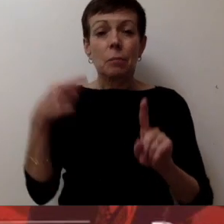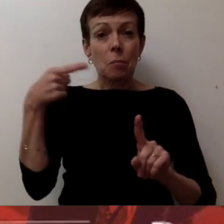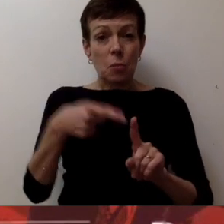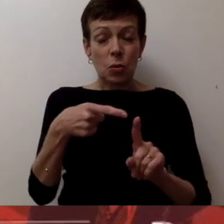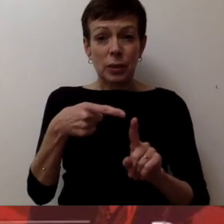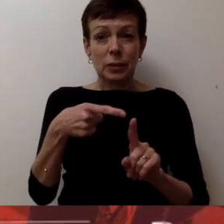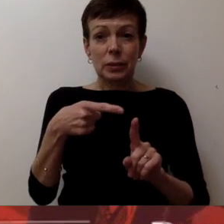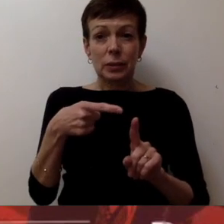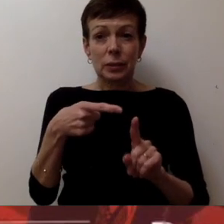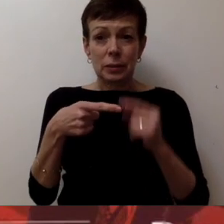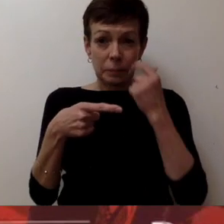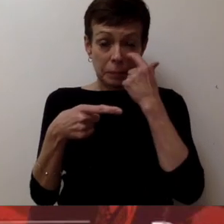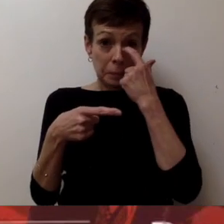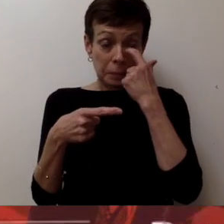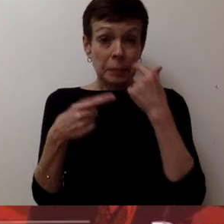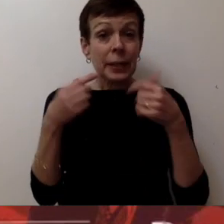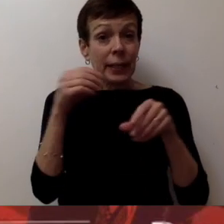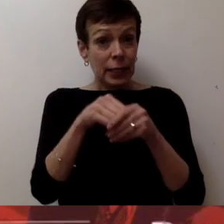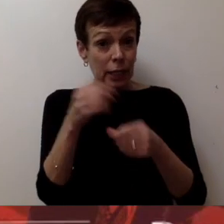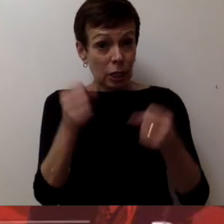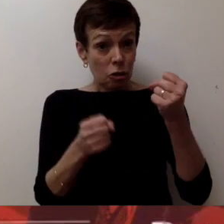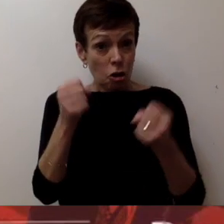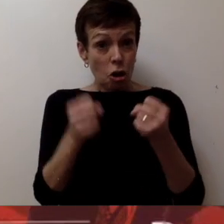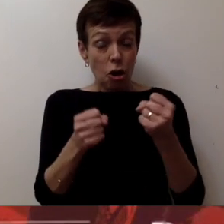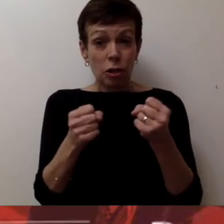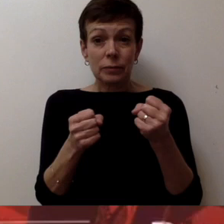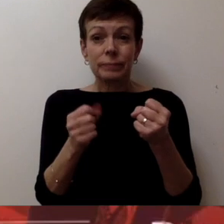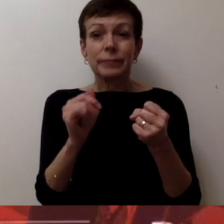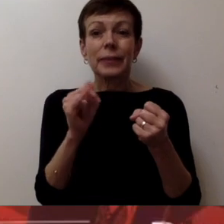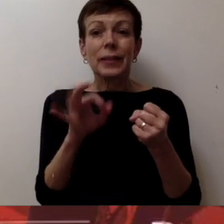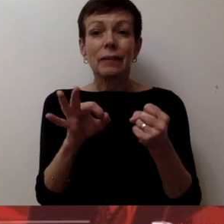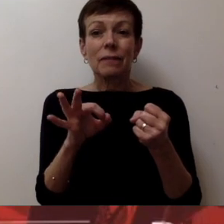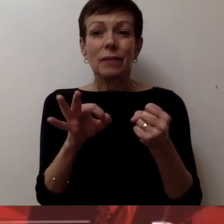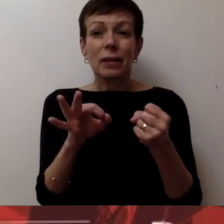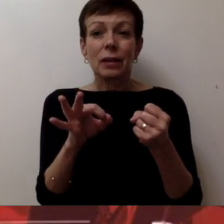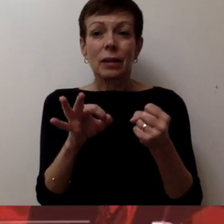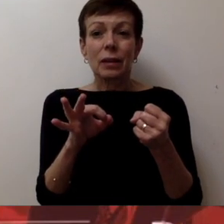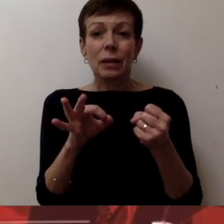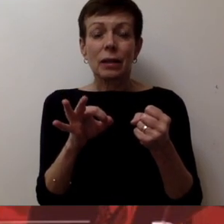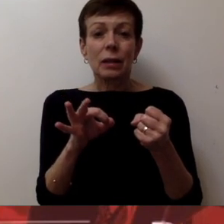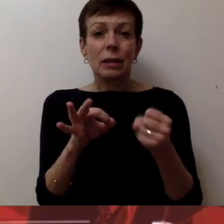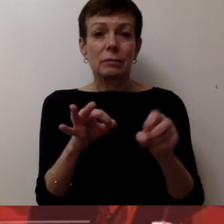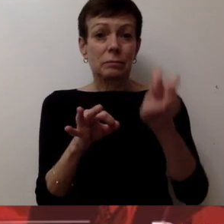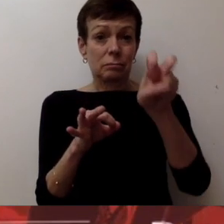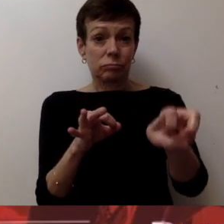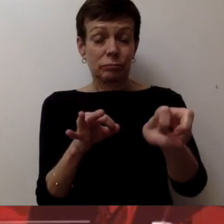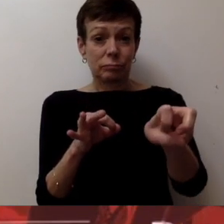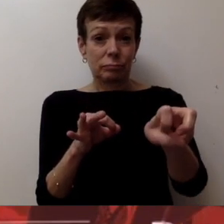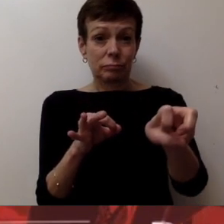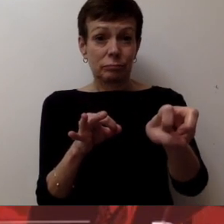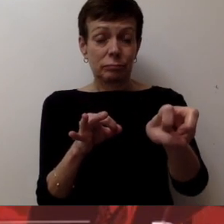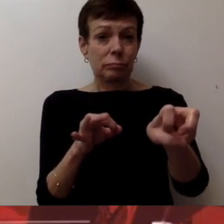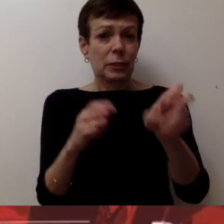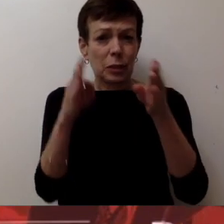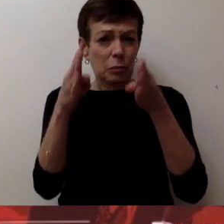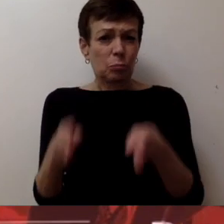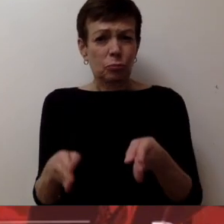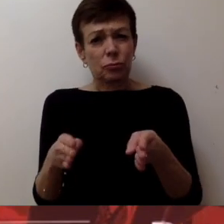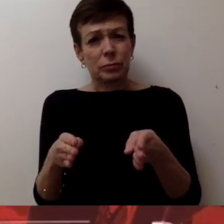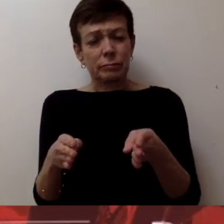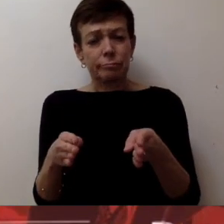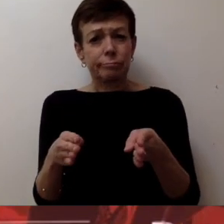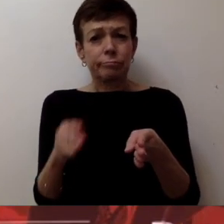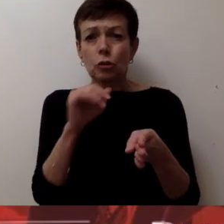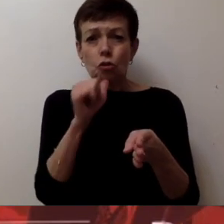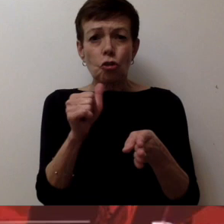maintain physical distancing even when they are driving. So if you do not absolutely have to drive with somebody who is not a member of